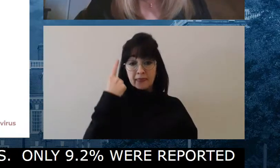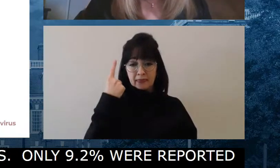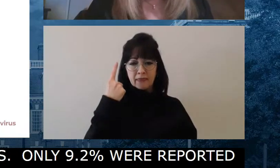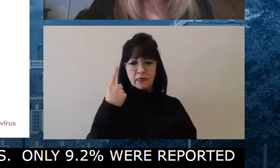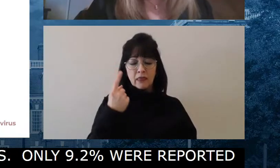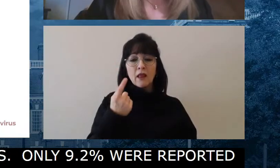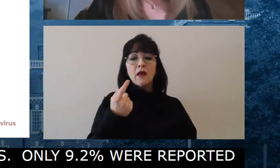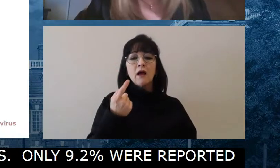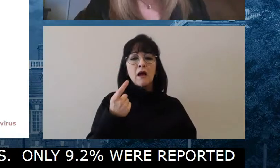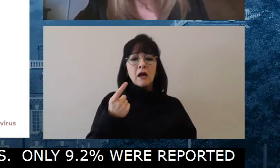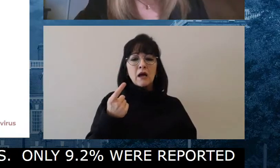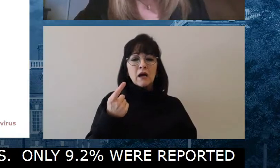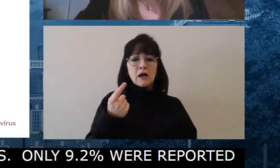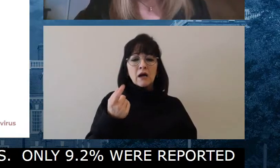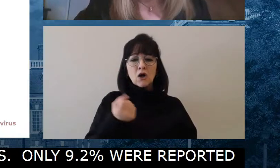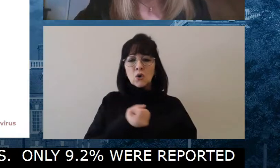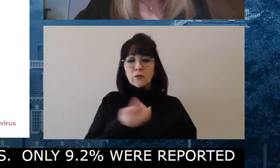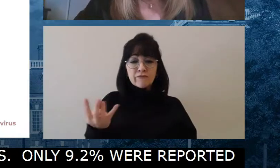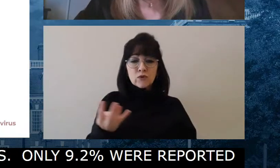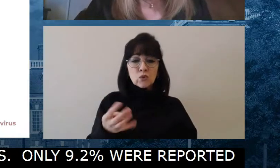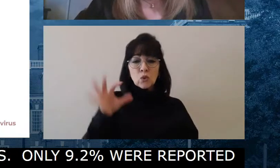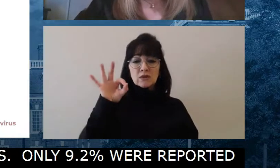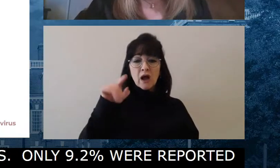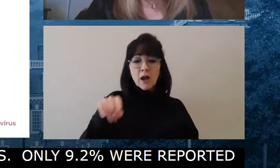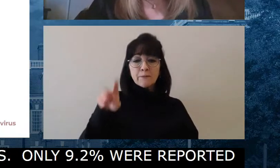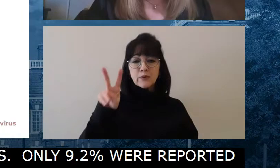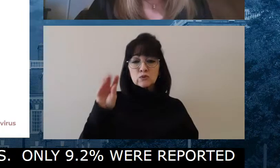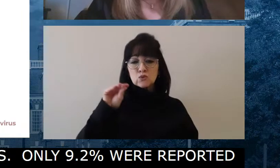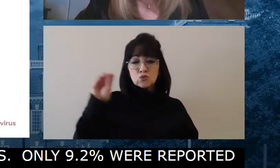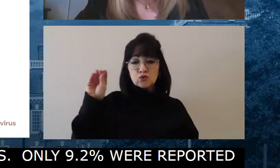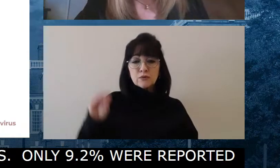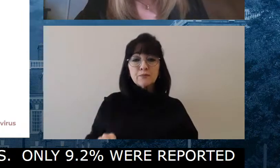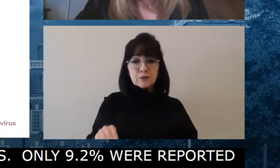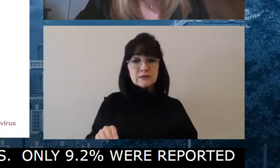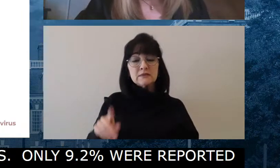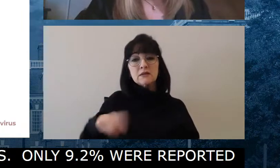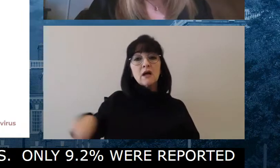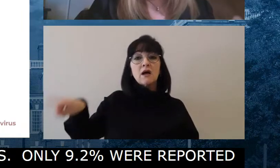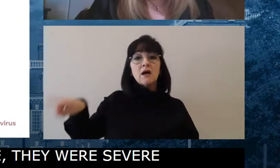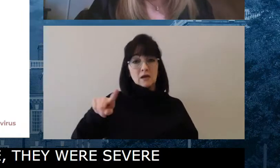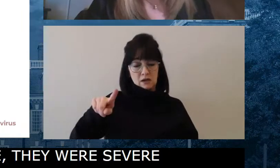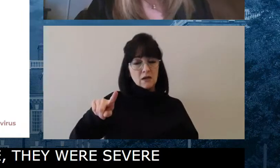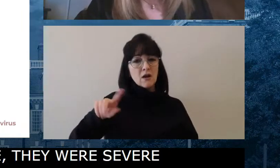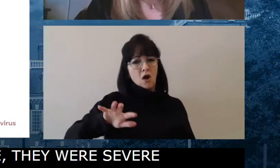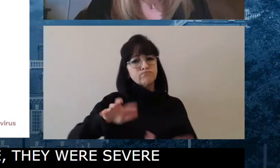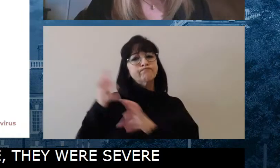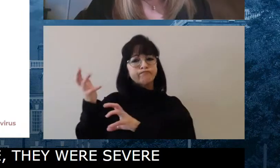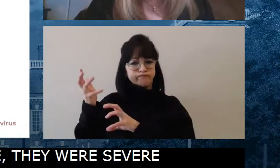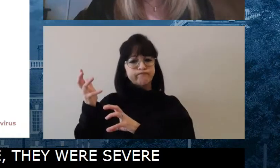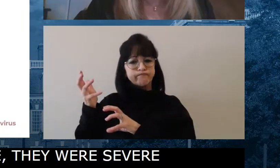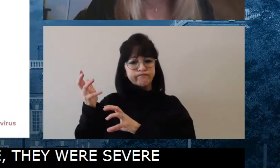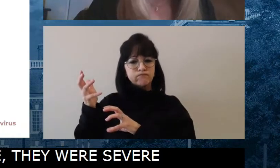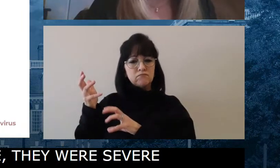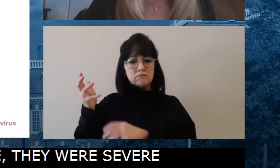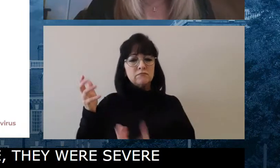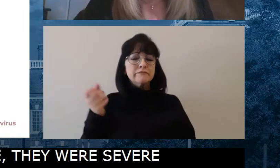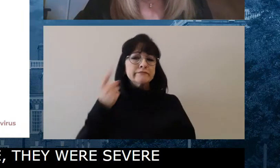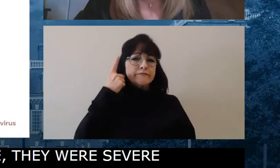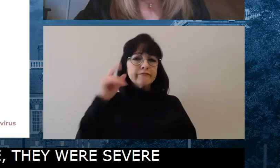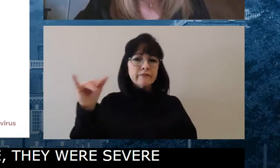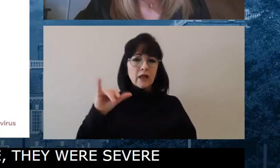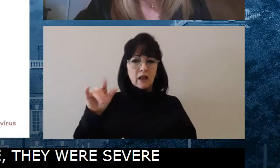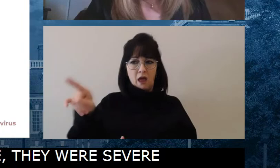which really compared to any vaccine, this is really within the range of what we see as normal. Really is